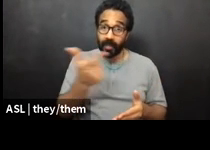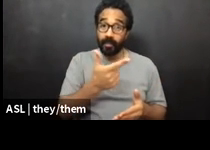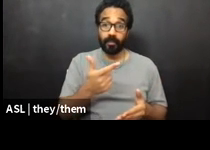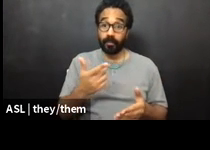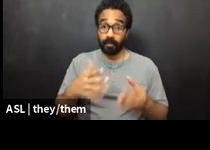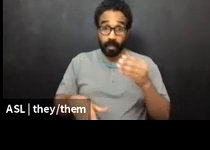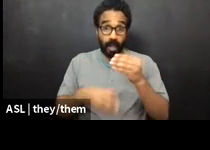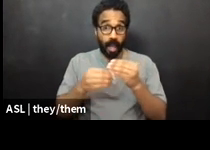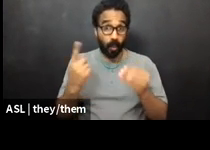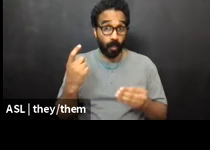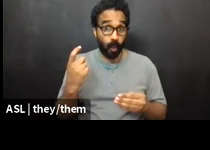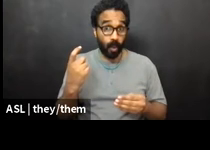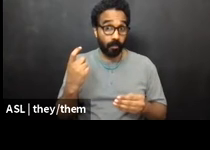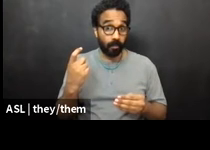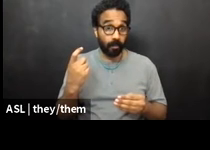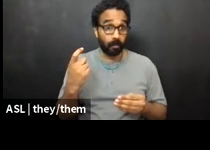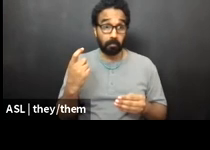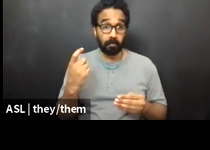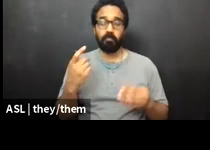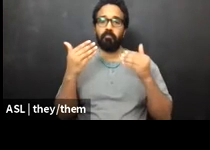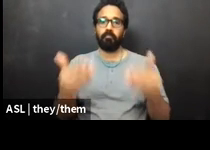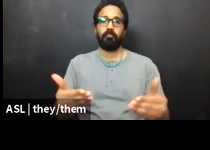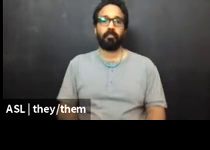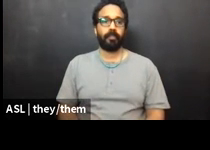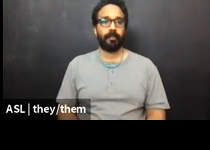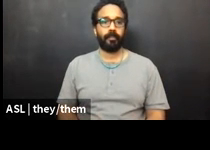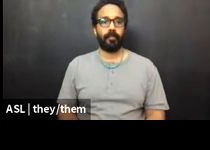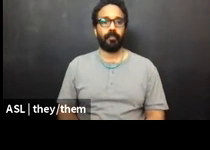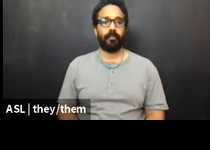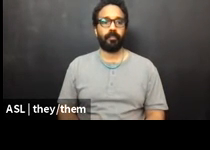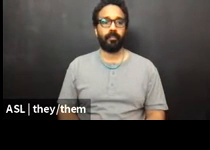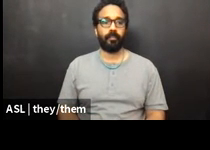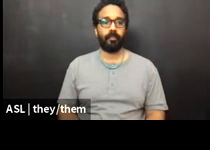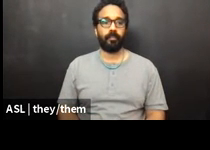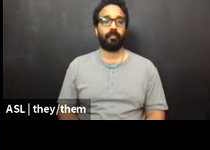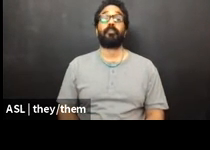anything else about this first slide? Okay, cool. Okay to move on. So in part of